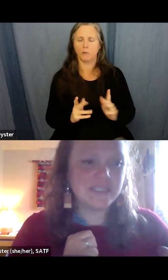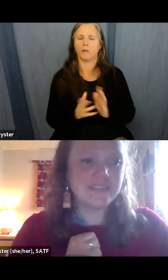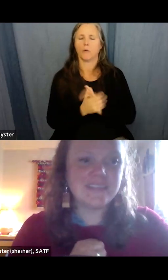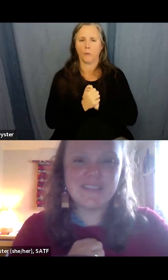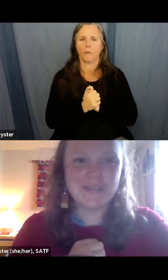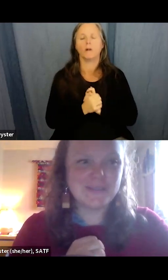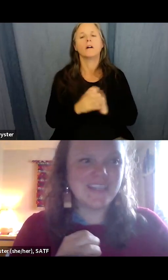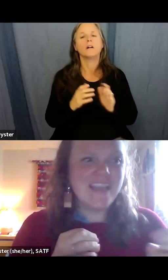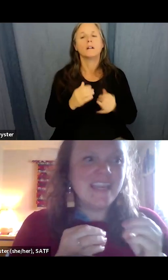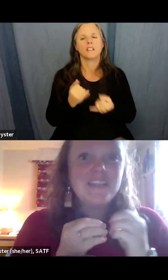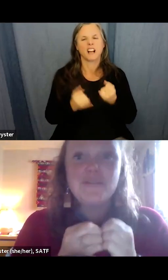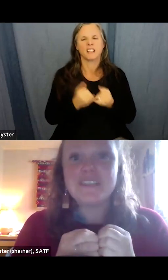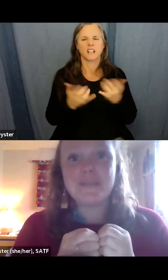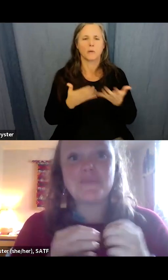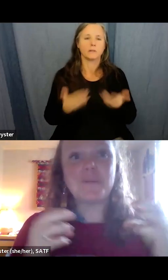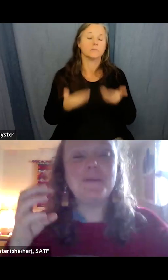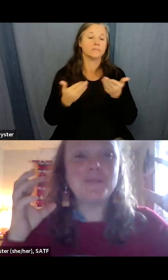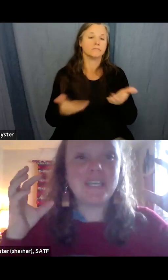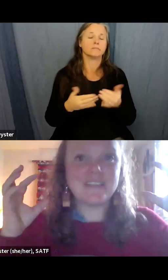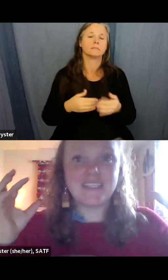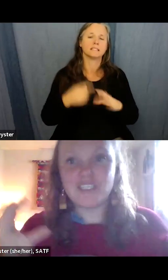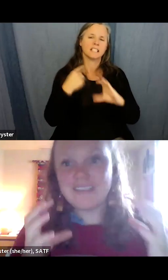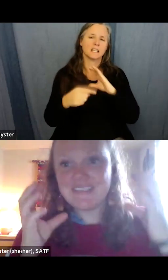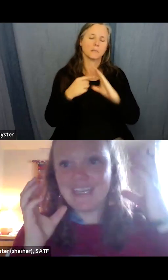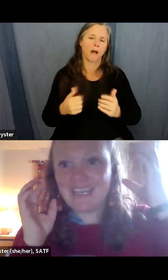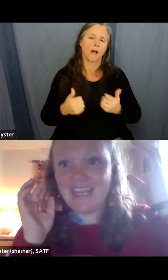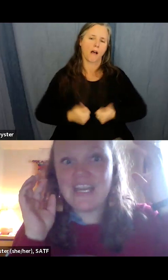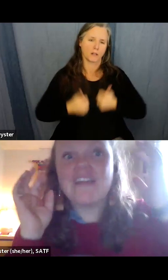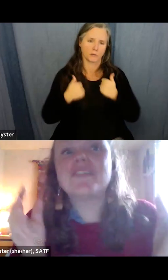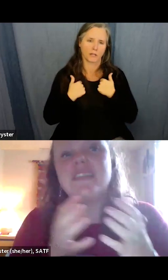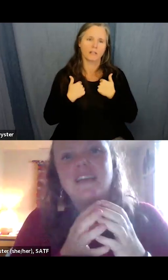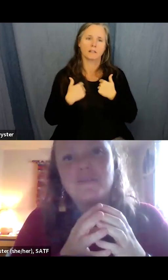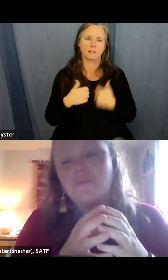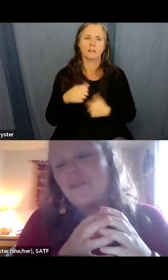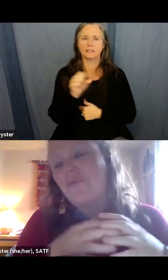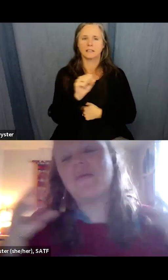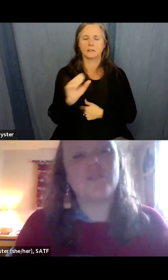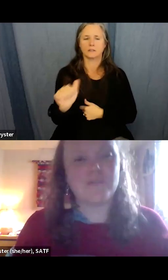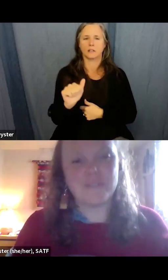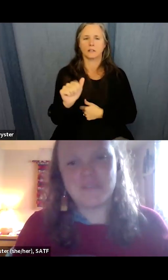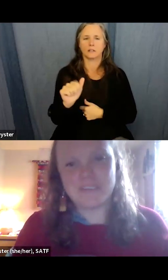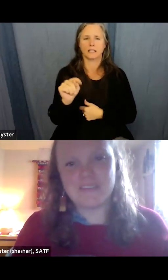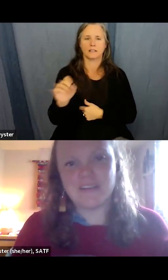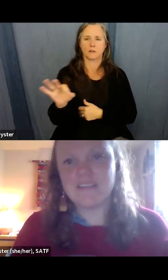trying to condense those into a space where people can digest and understand what the